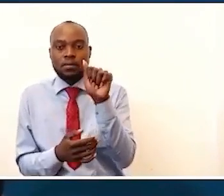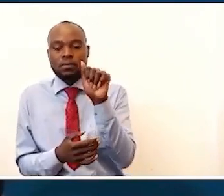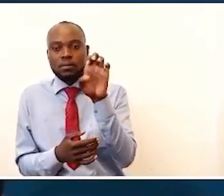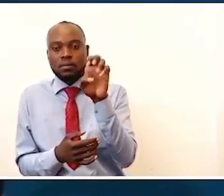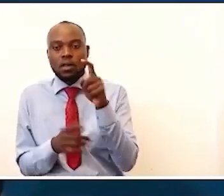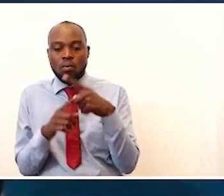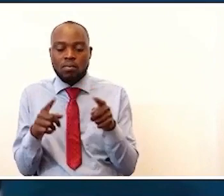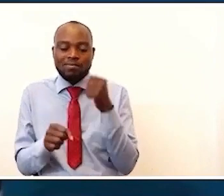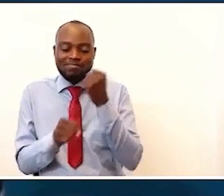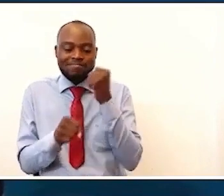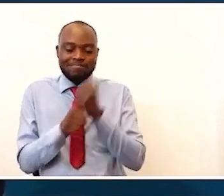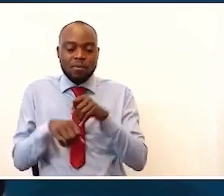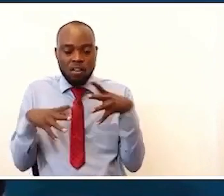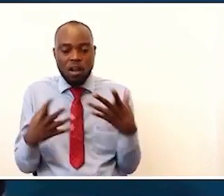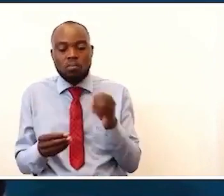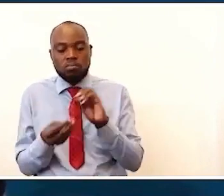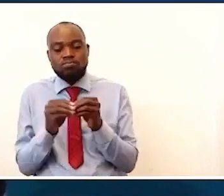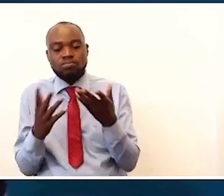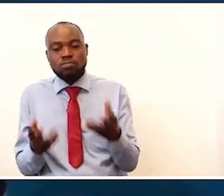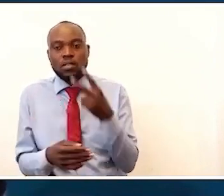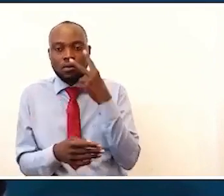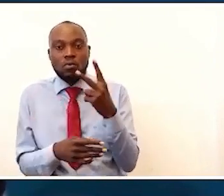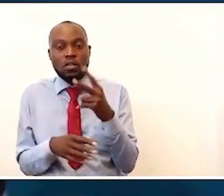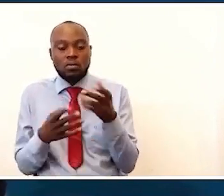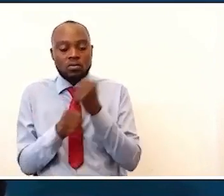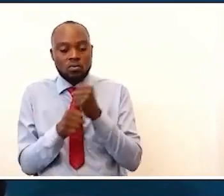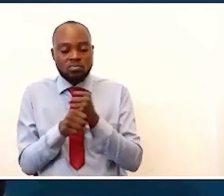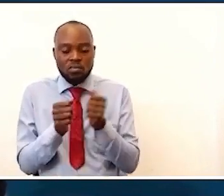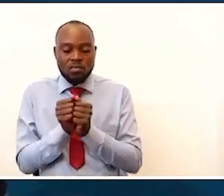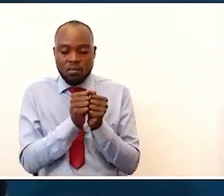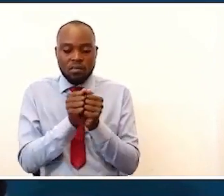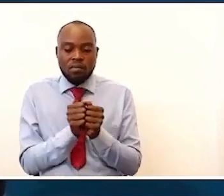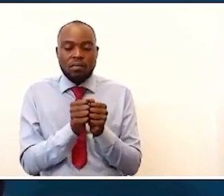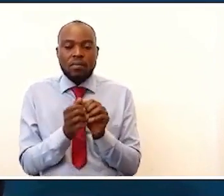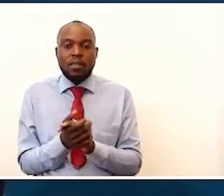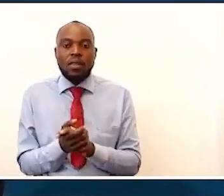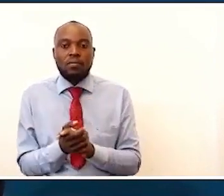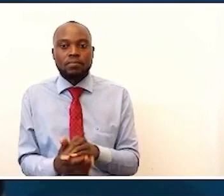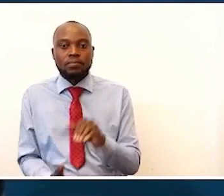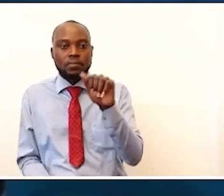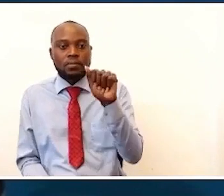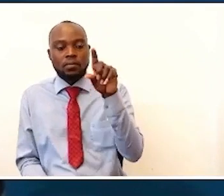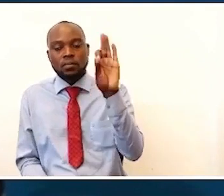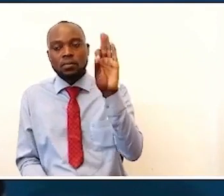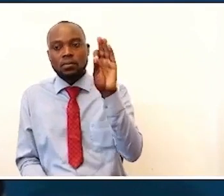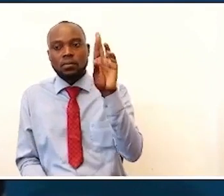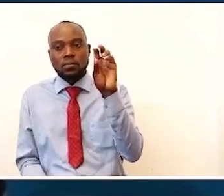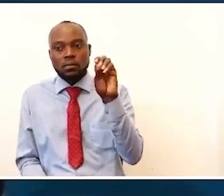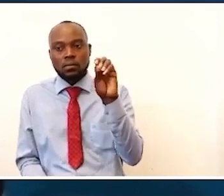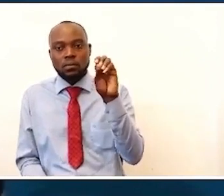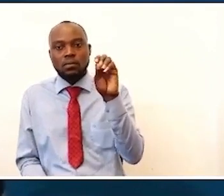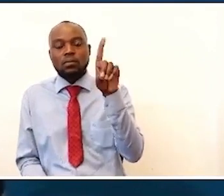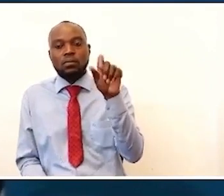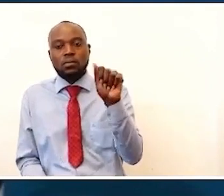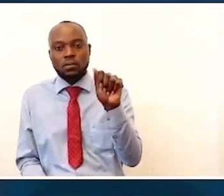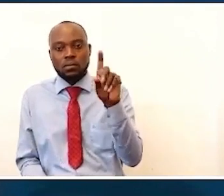can work together. And we surely look forward to also working with Afrodad and continued interaction with Afrodad